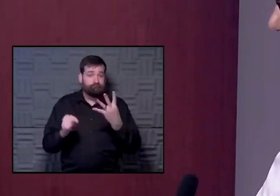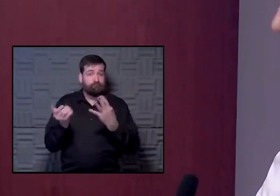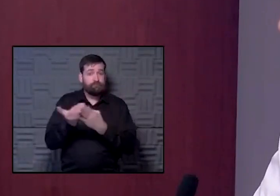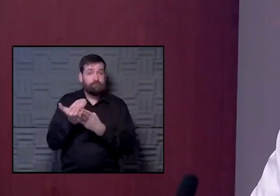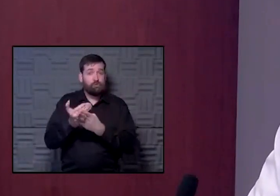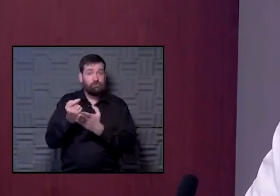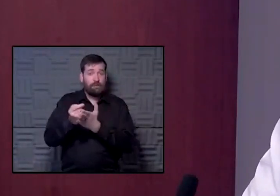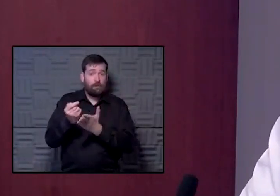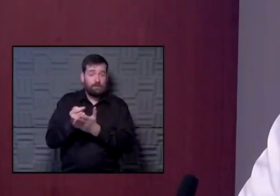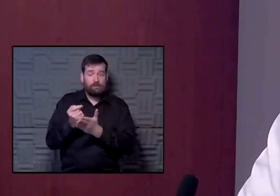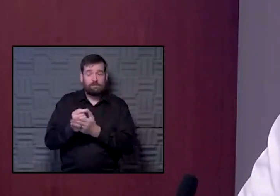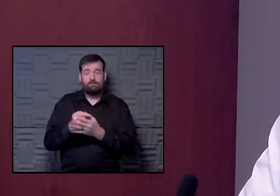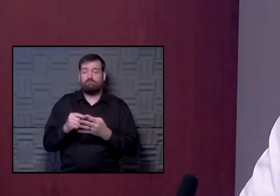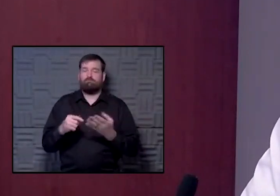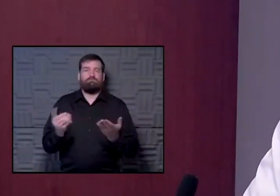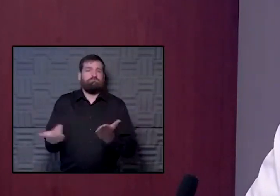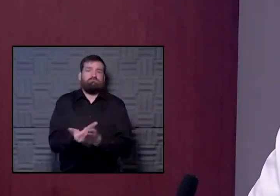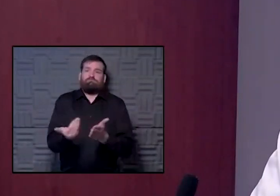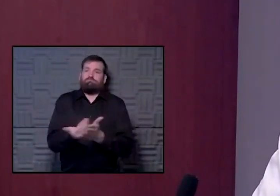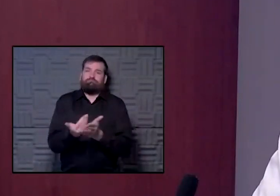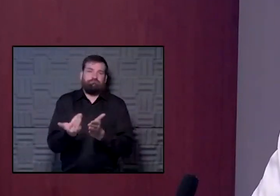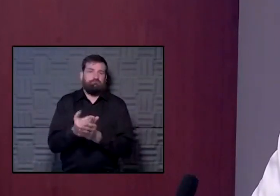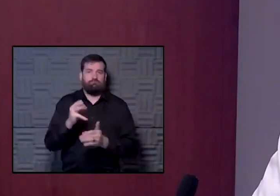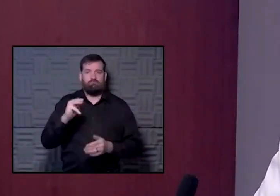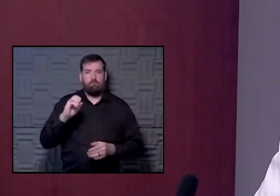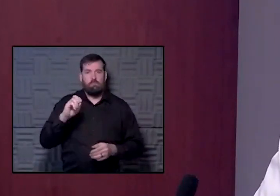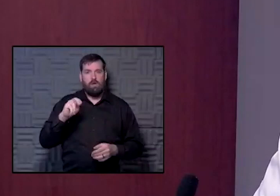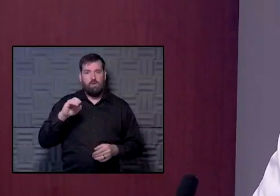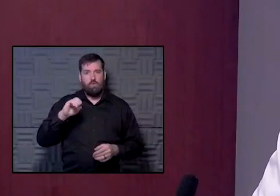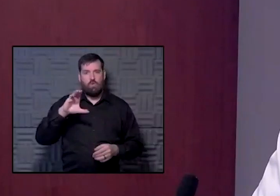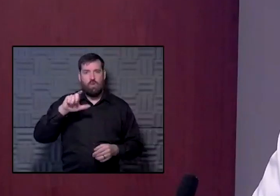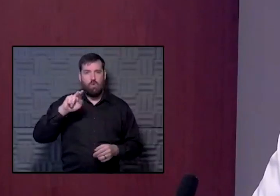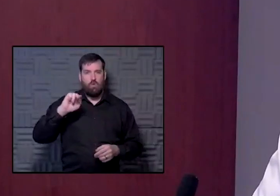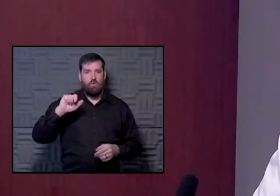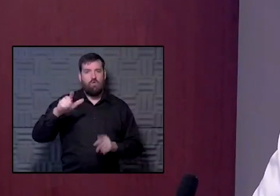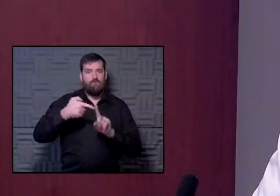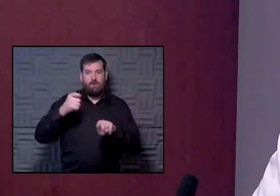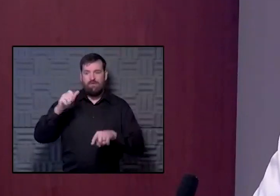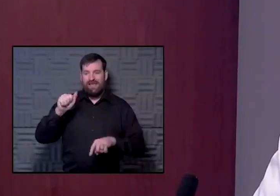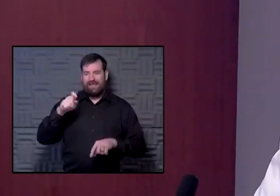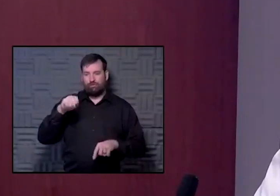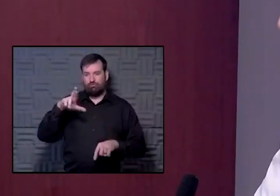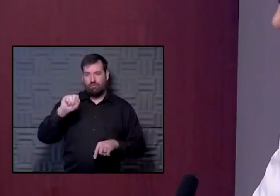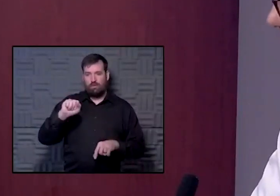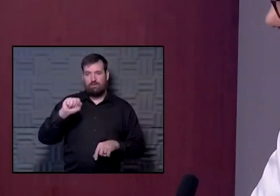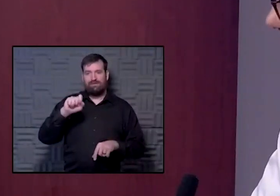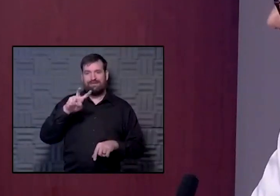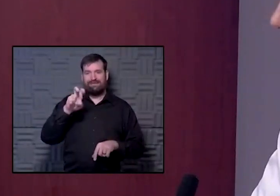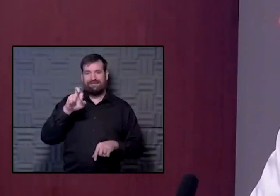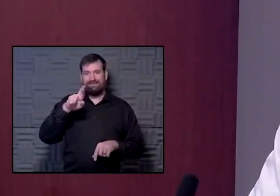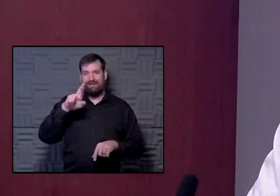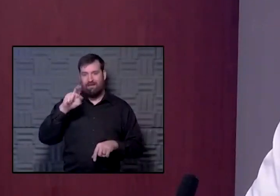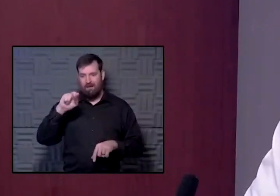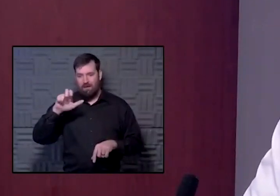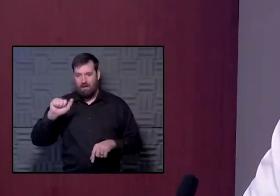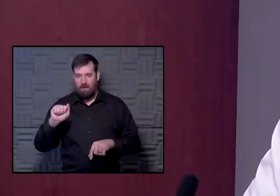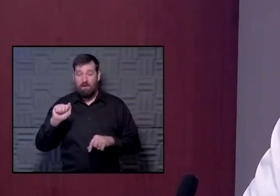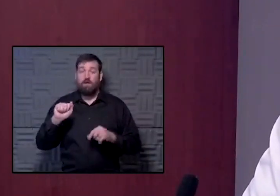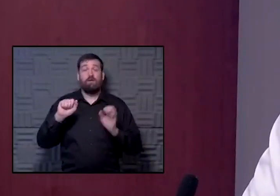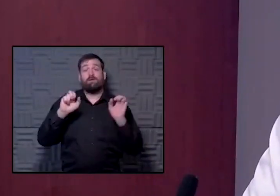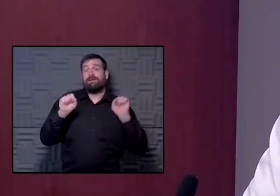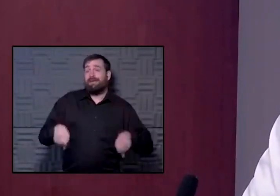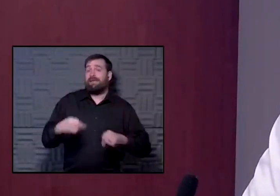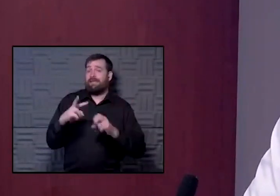we've introduced is a brand new monoclonal antibody from AstraZeneca that can be infused or injected. So potentially you